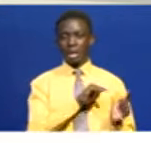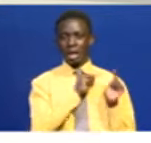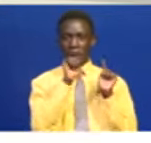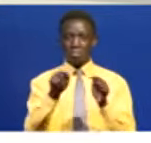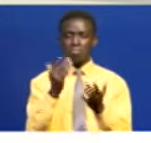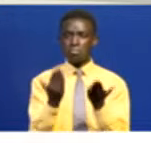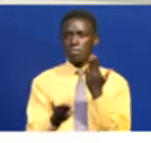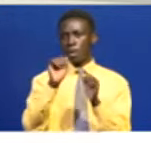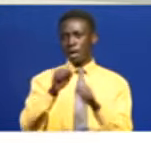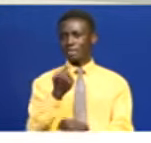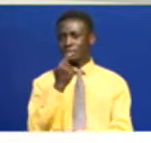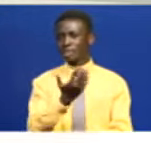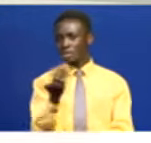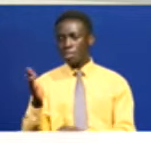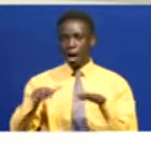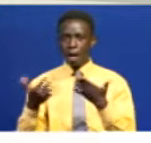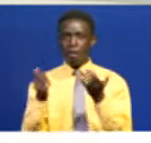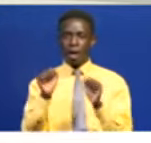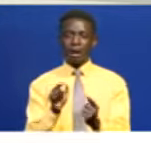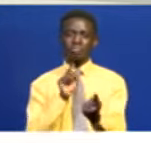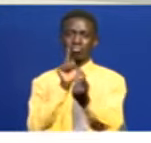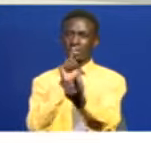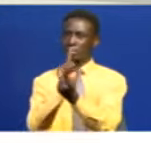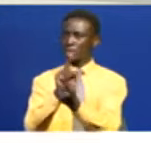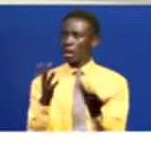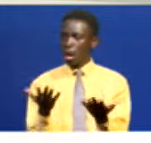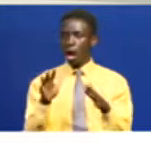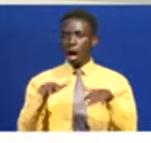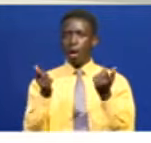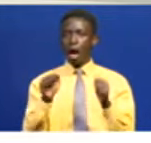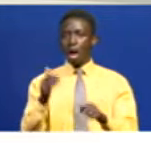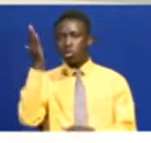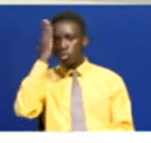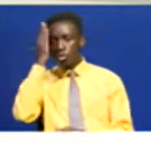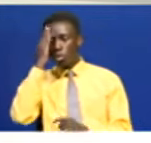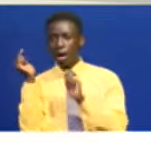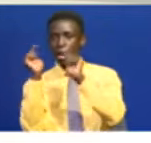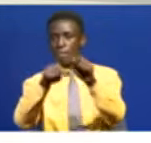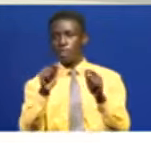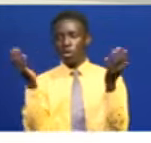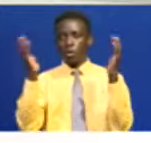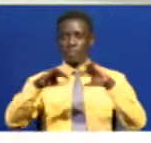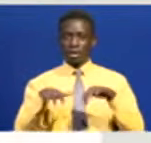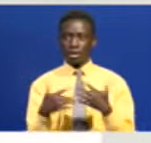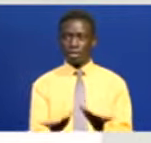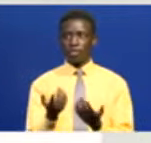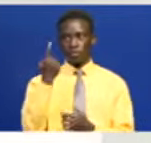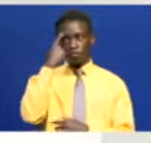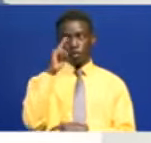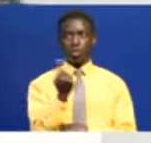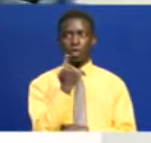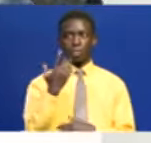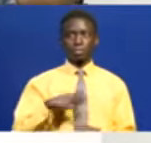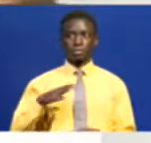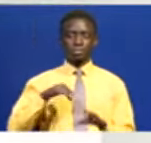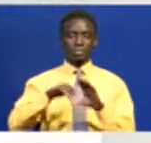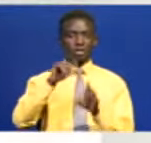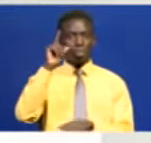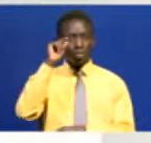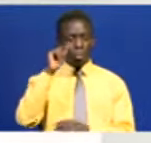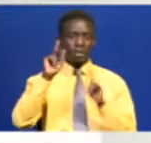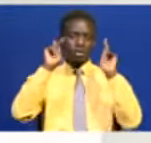can tell them how they can reach out and be able to attend the conference. Okay. So for all the people like in Mombasa, mm-hmm.